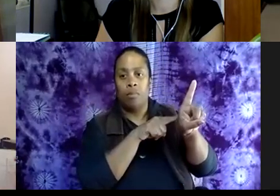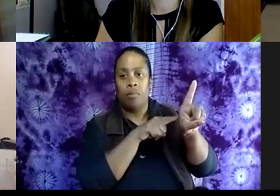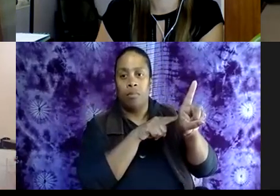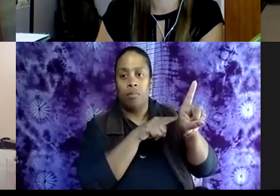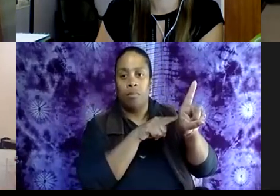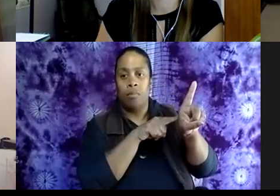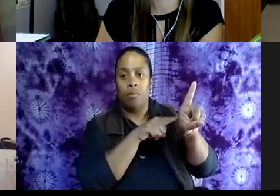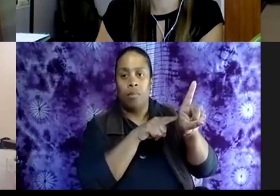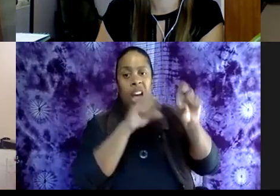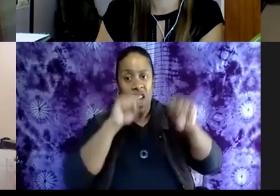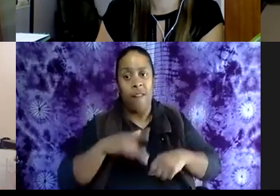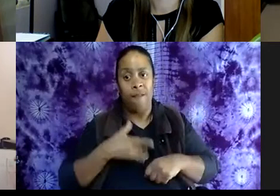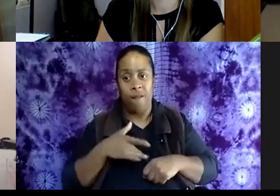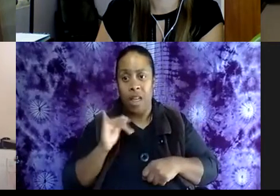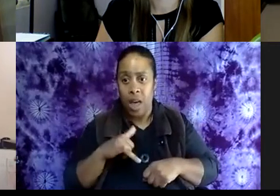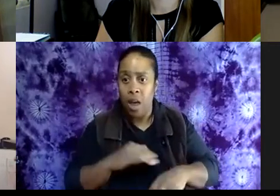it.